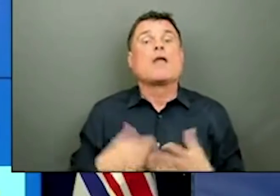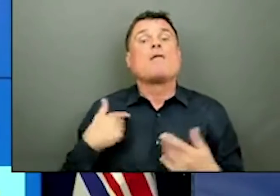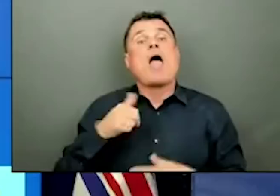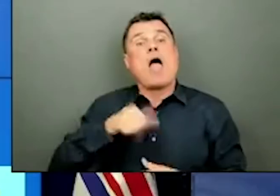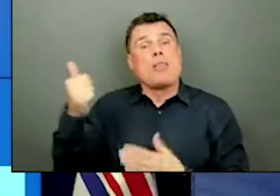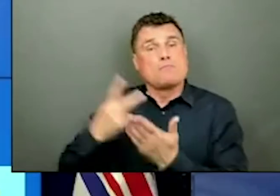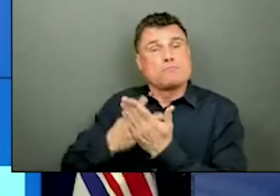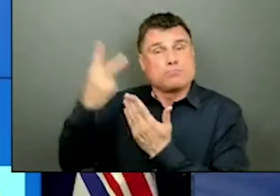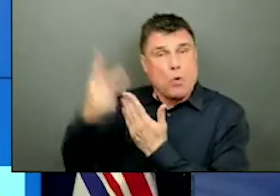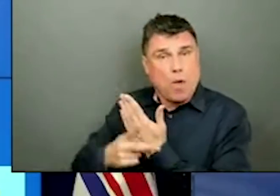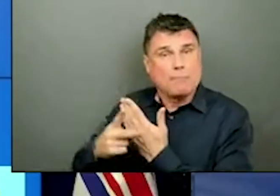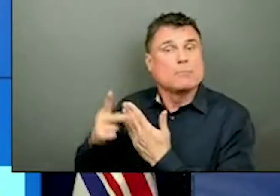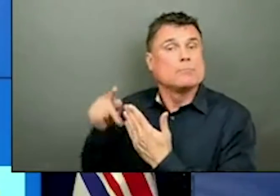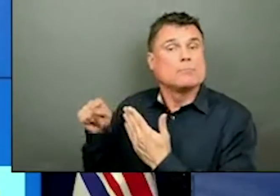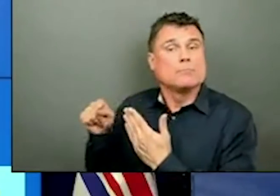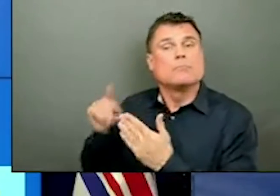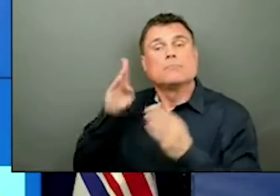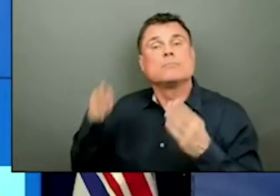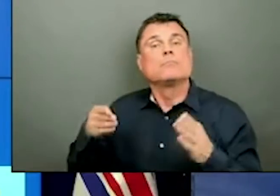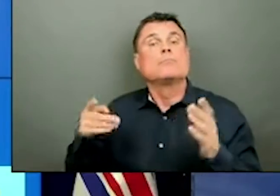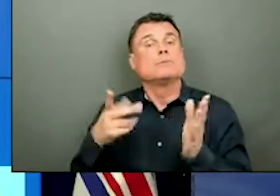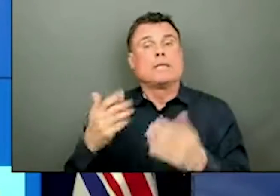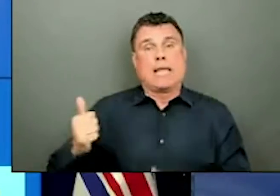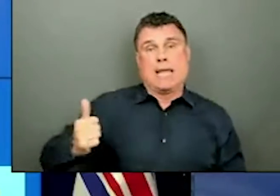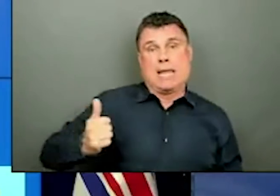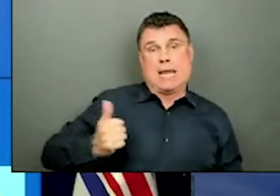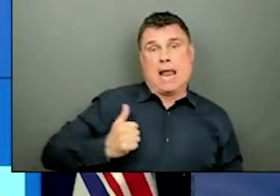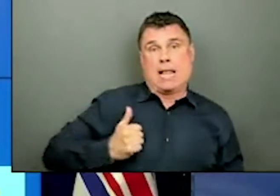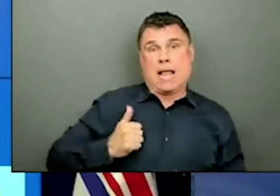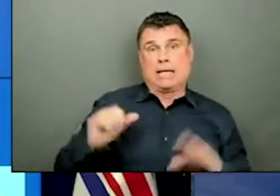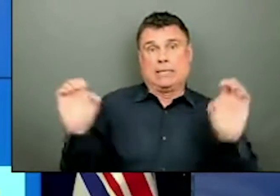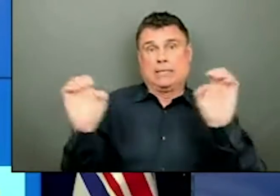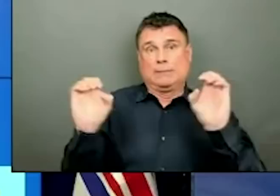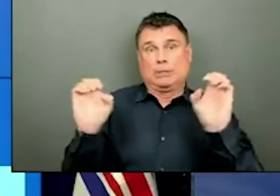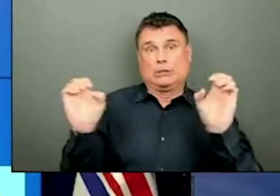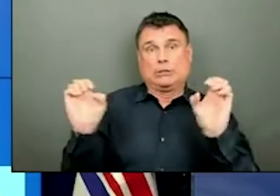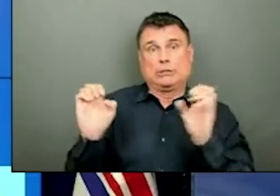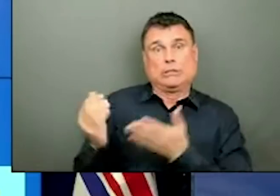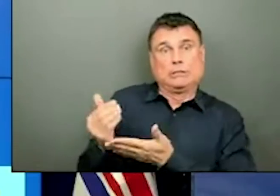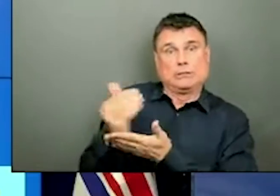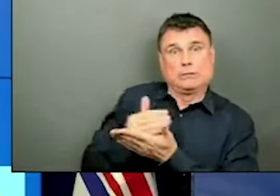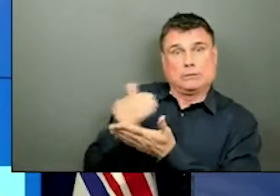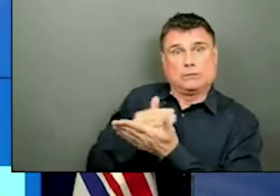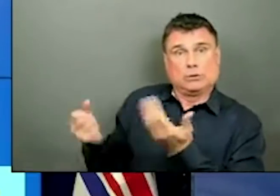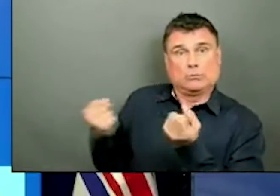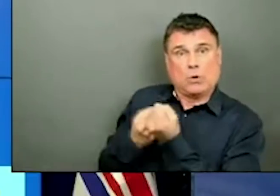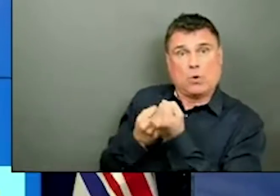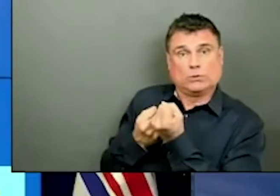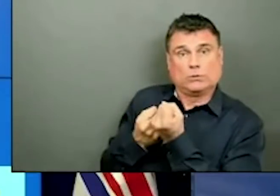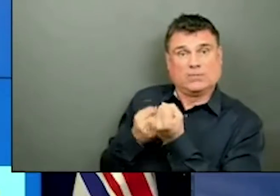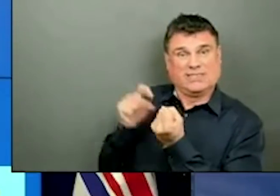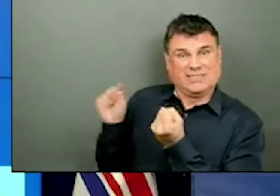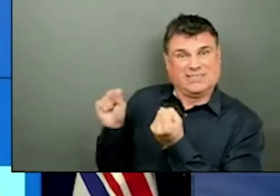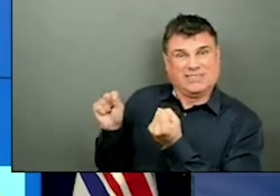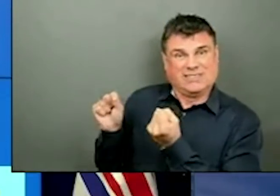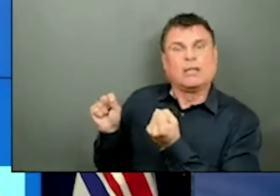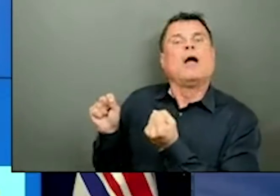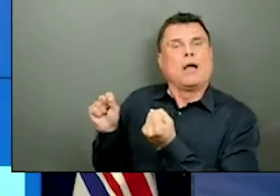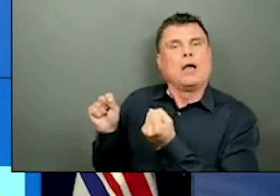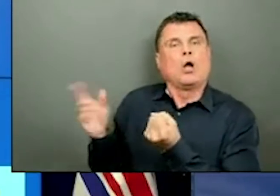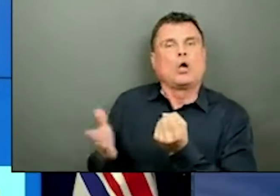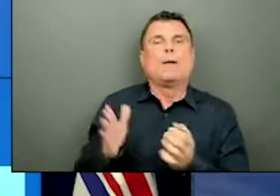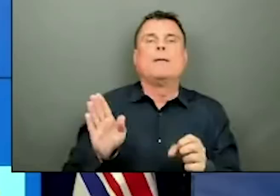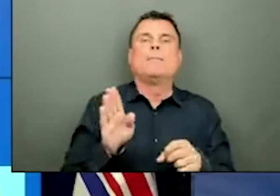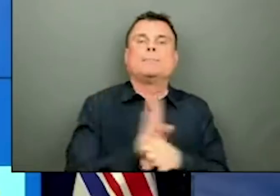Canadian Emergency Wage Service supports, so that they can continue to keep their employees, and so we encourage them to do so if they